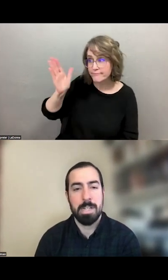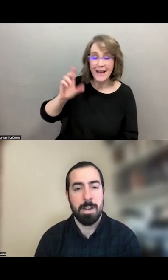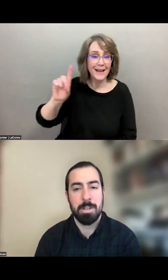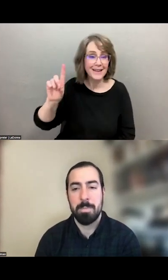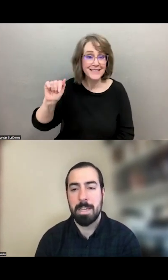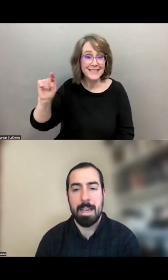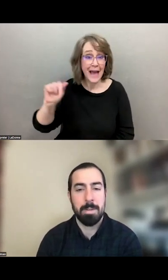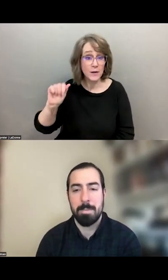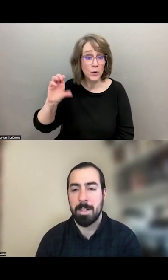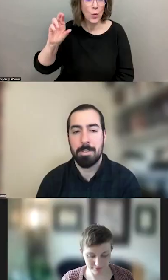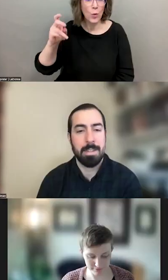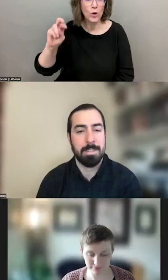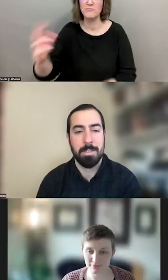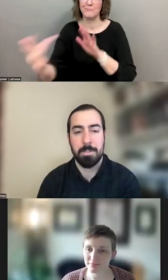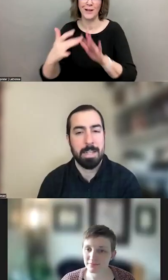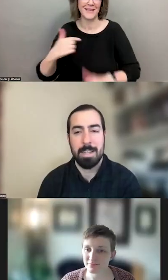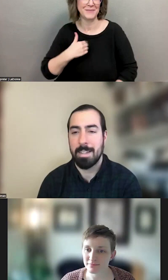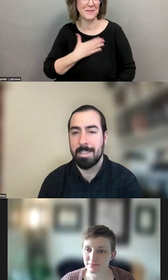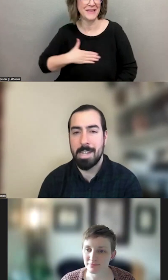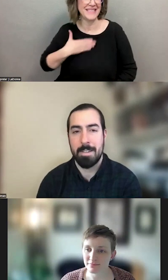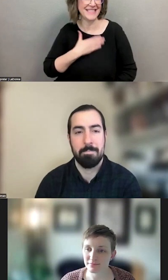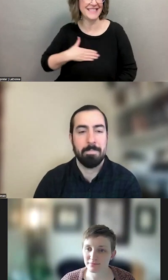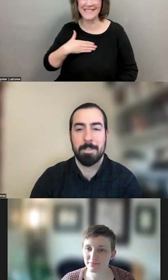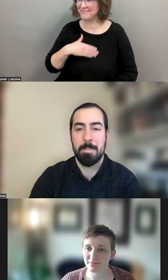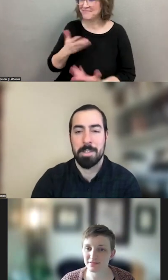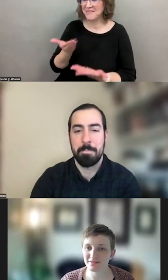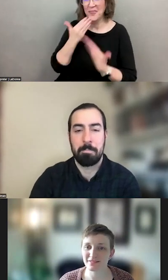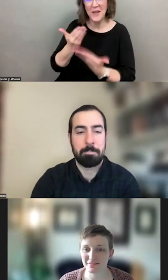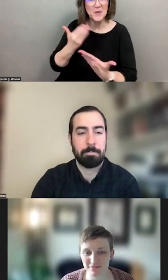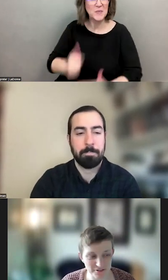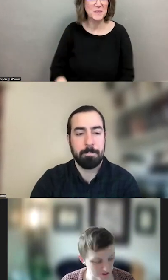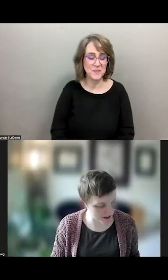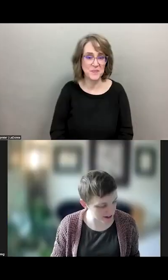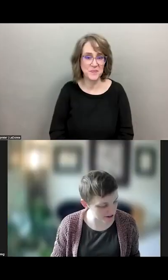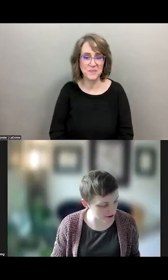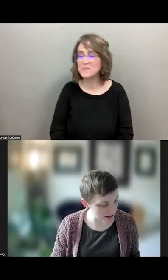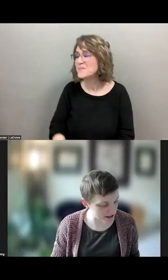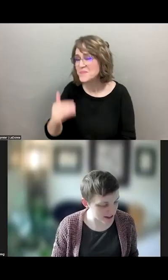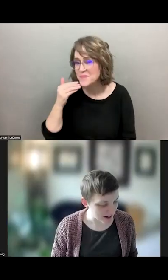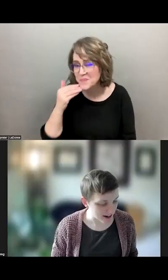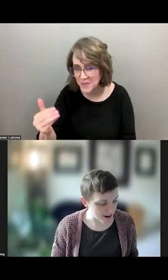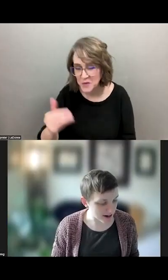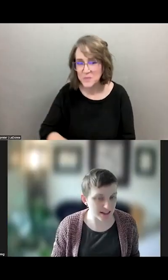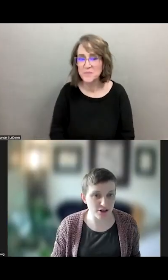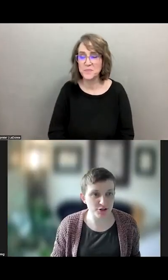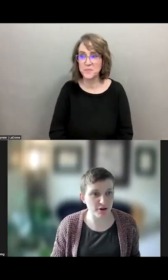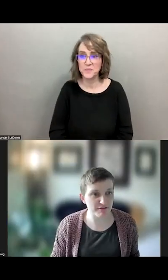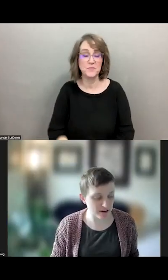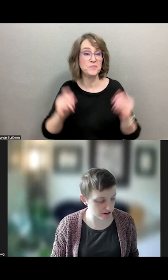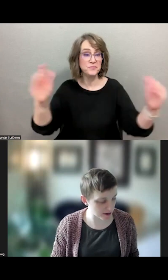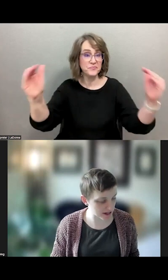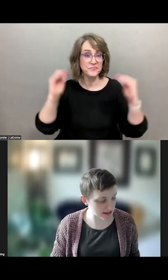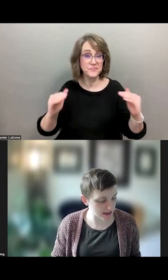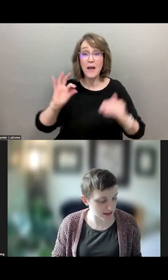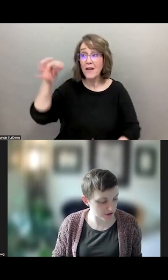to reach out to me at my email address on the screen and in the chat. Thanks so much. Wonderful. Thank you so much. All right, let's go to our